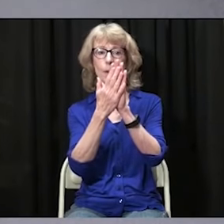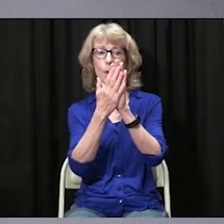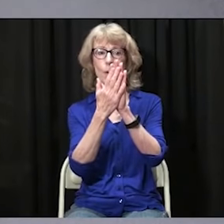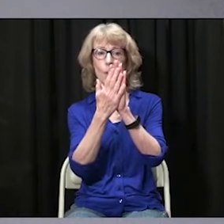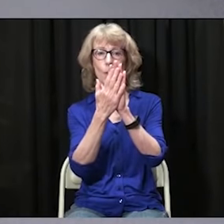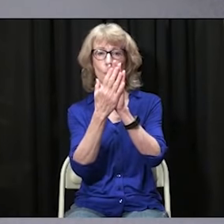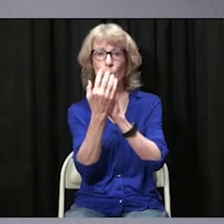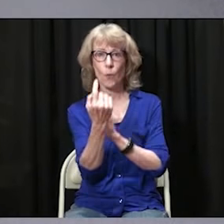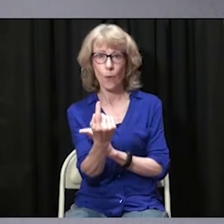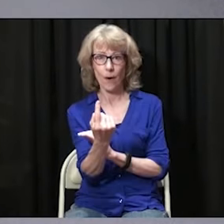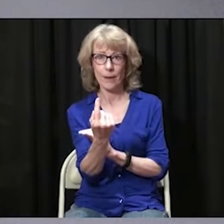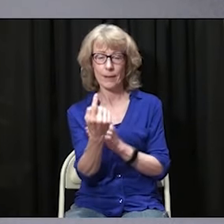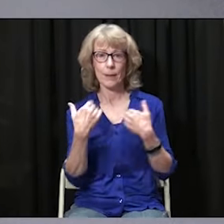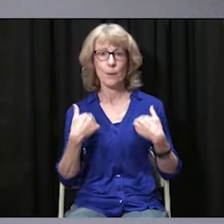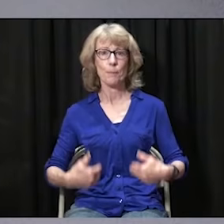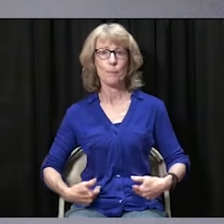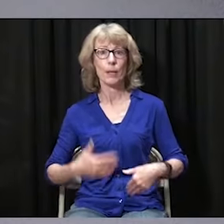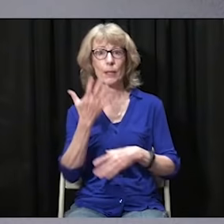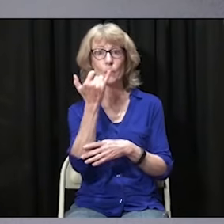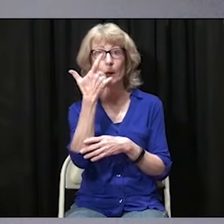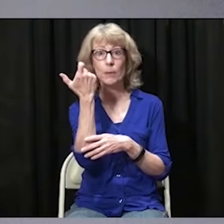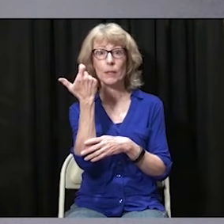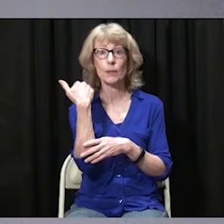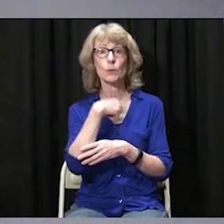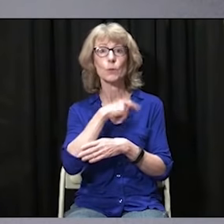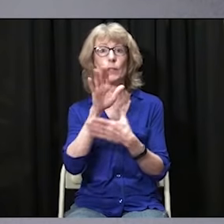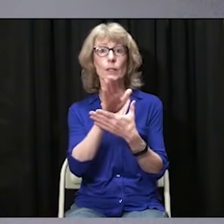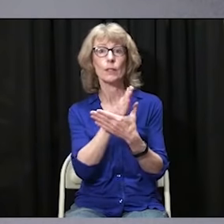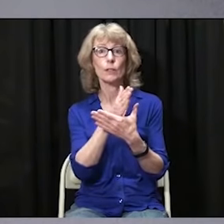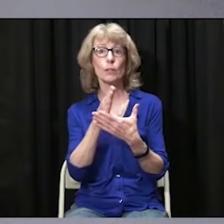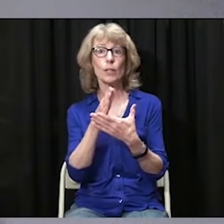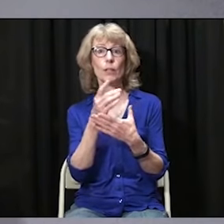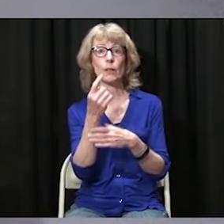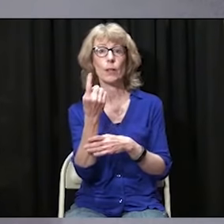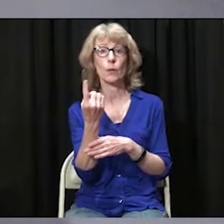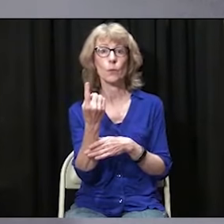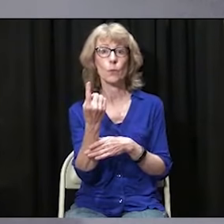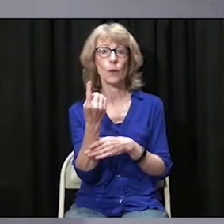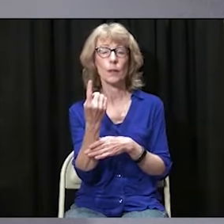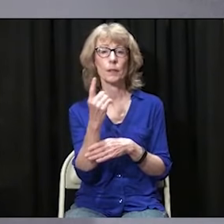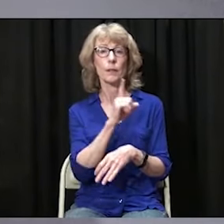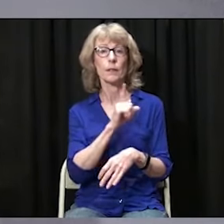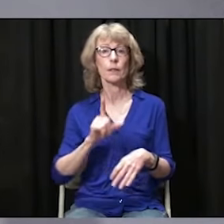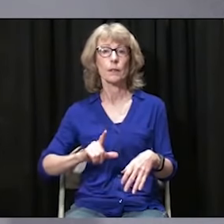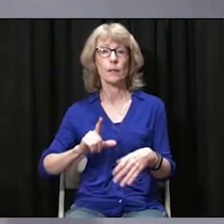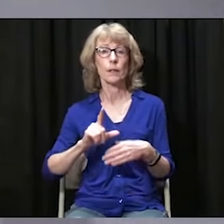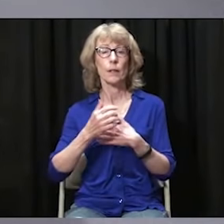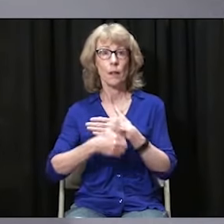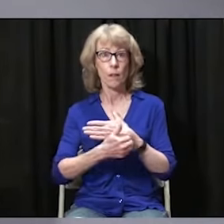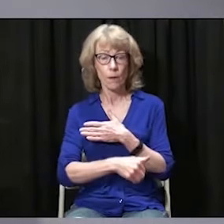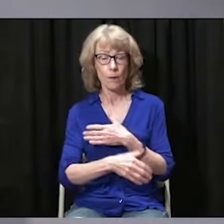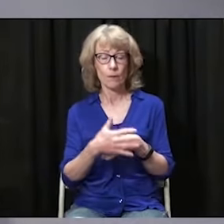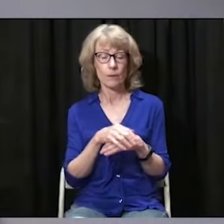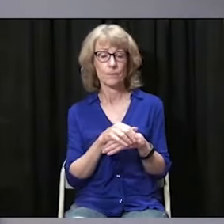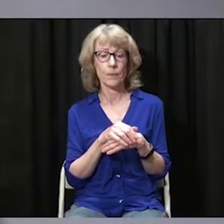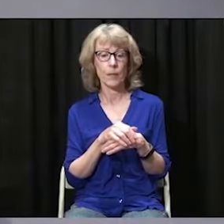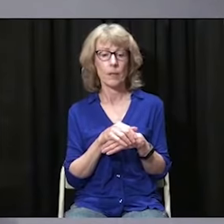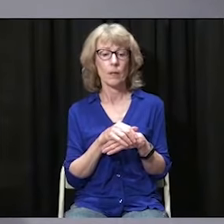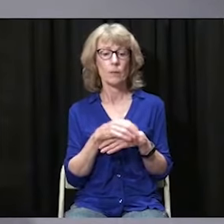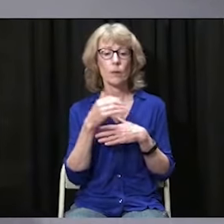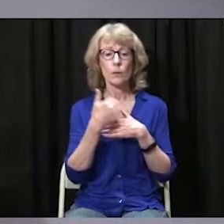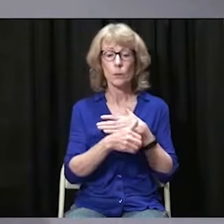we share in one loaf. And so taking the bread and taking the fruit of the